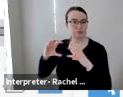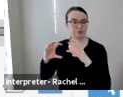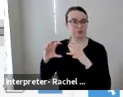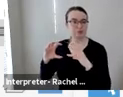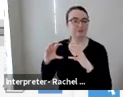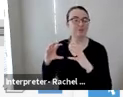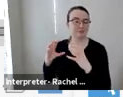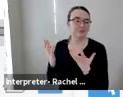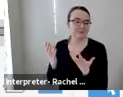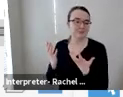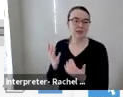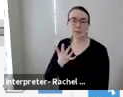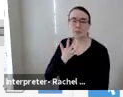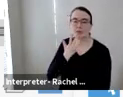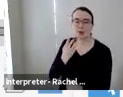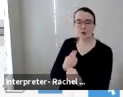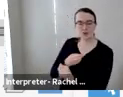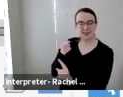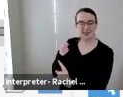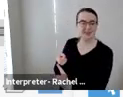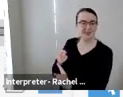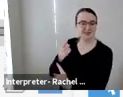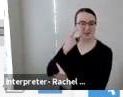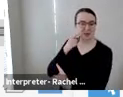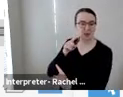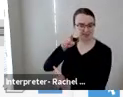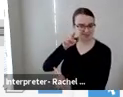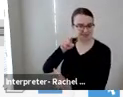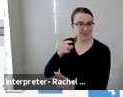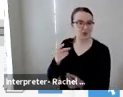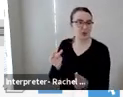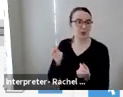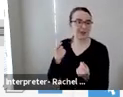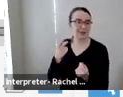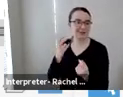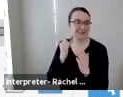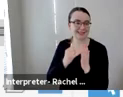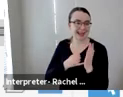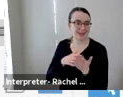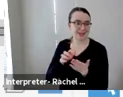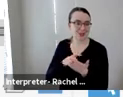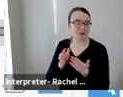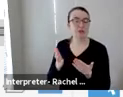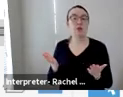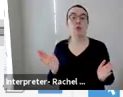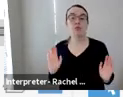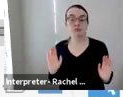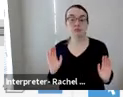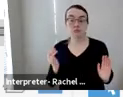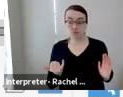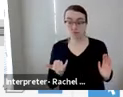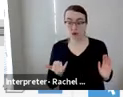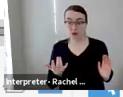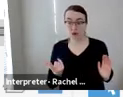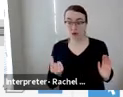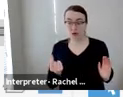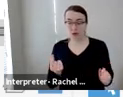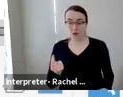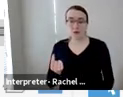that's why I like to use something like that when I do this quick sketch. Right. So all I'm going to do here